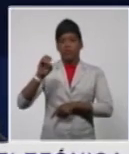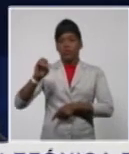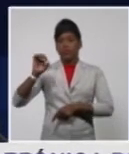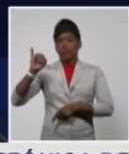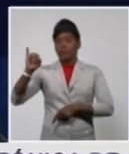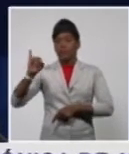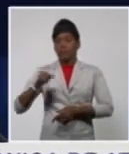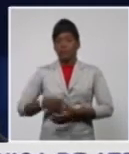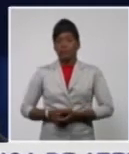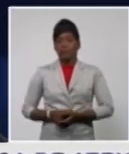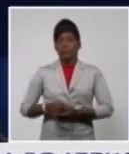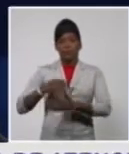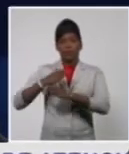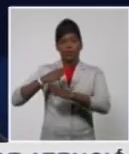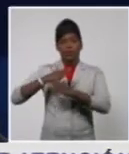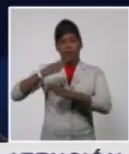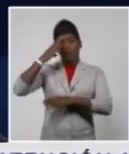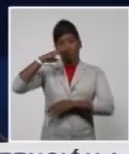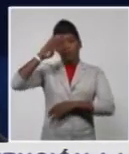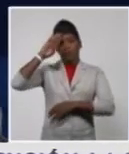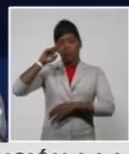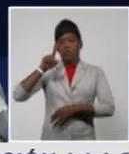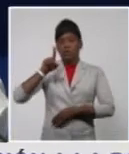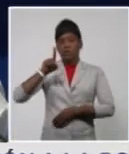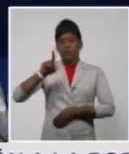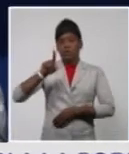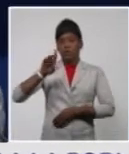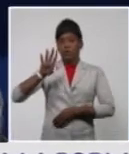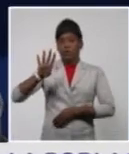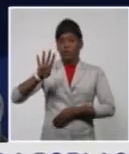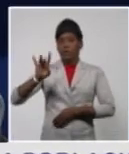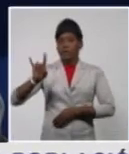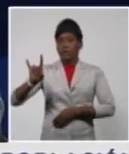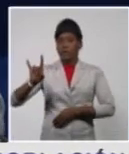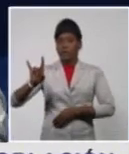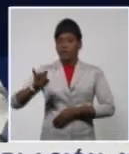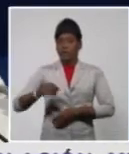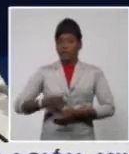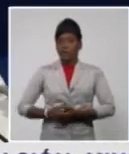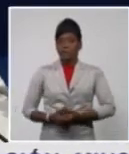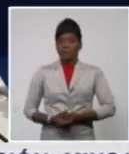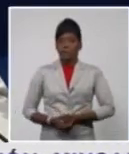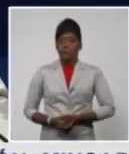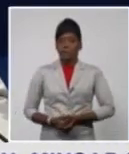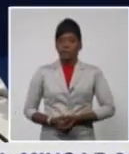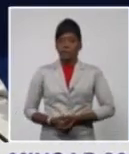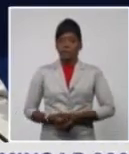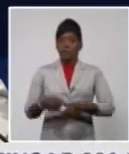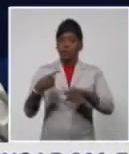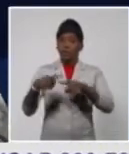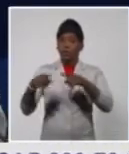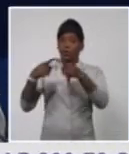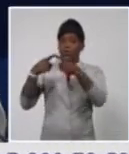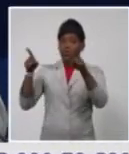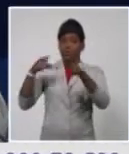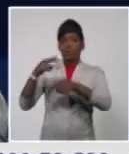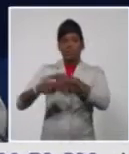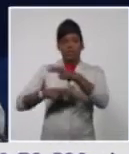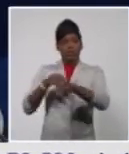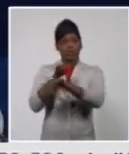85.7%, are confirmed case contacts, and were already in isolation units. This figure therefore means that the